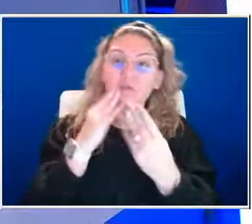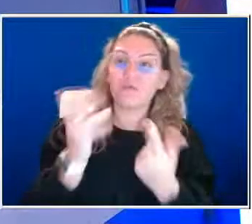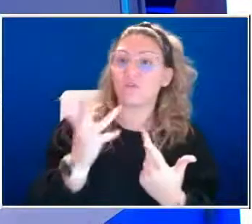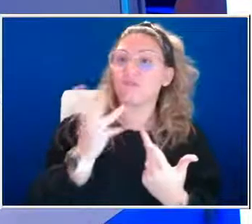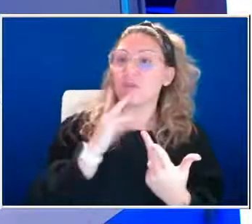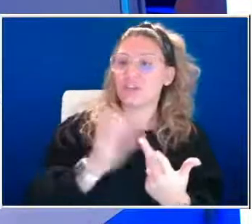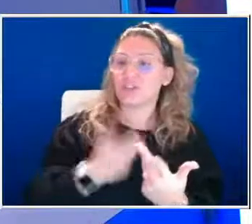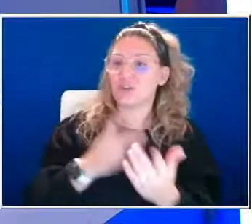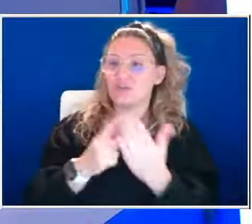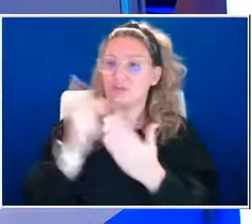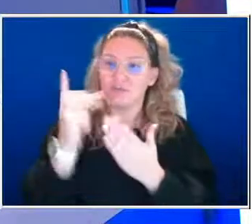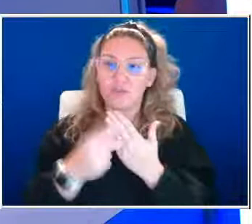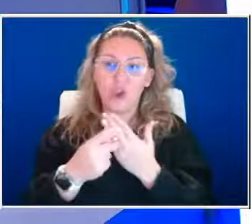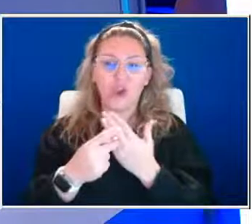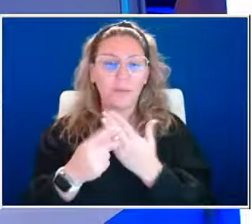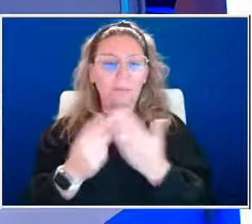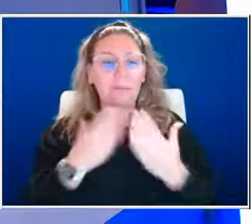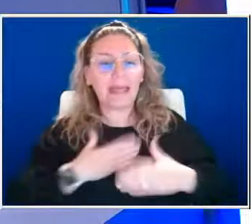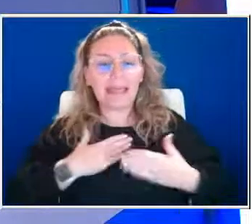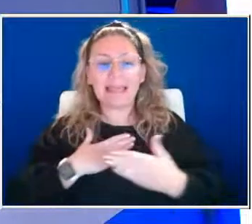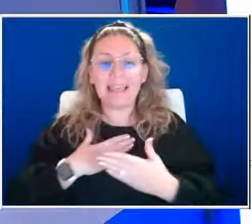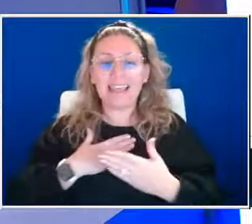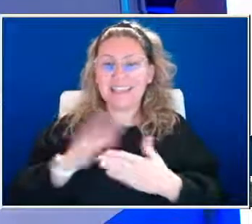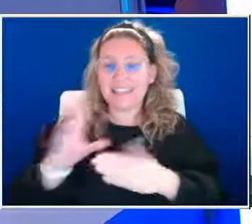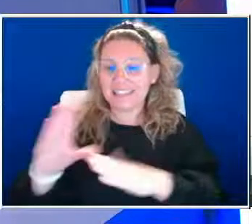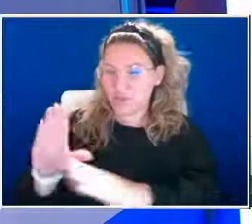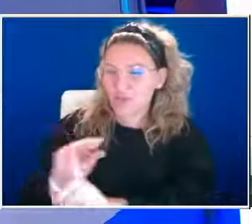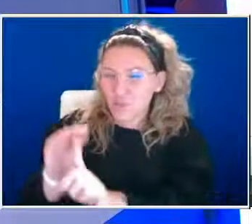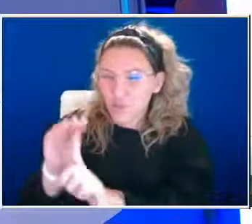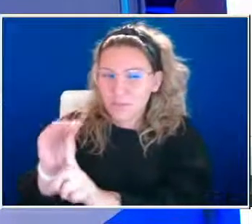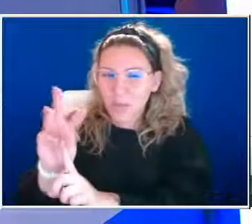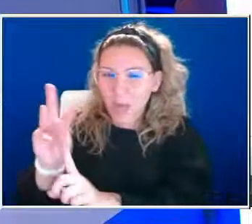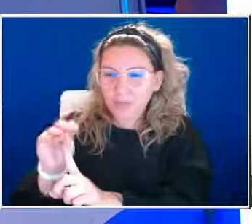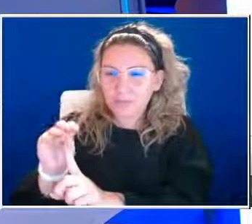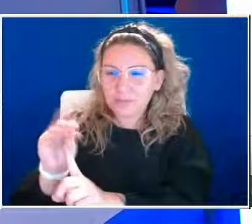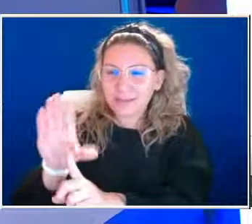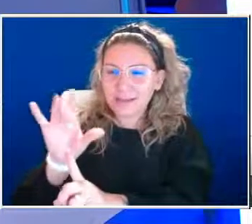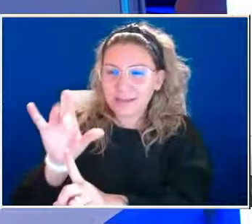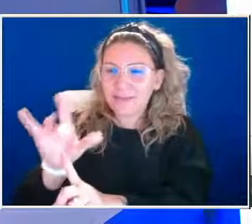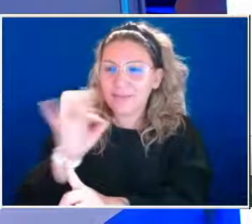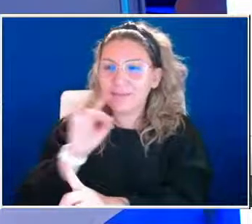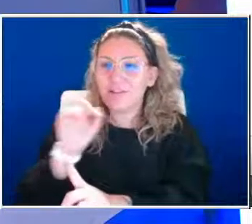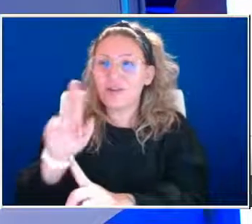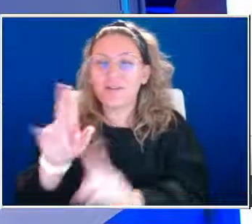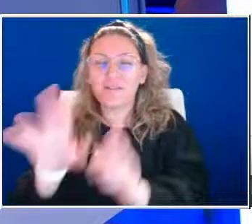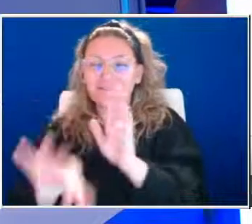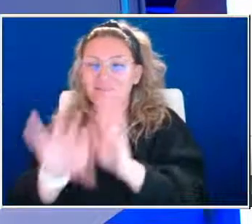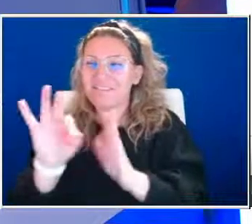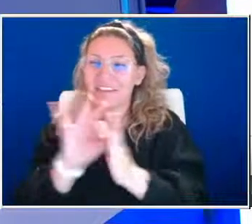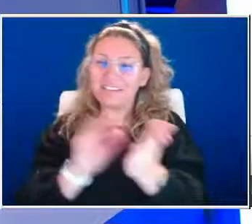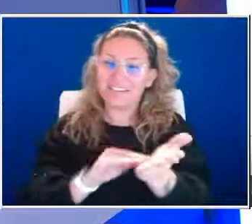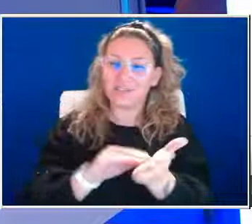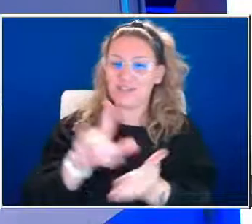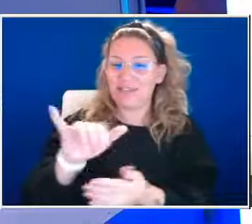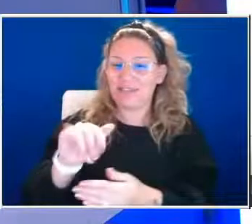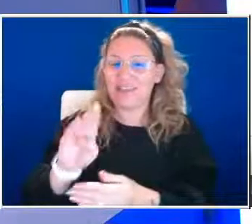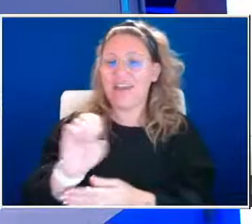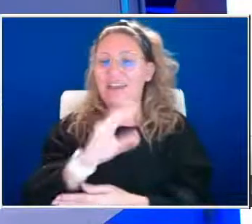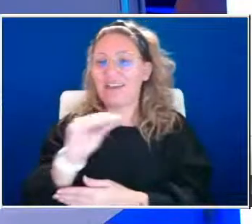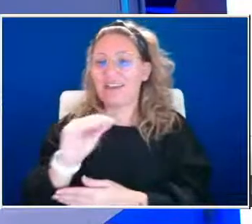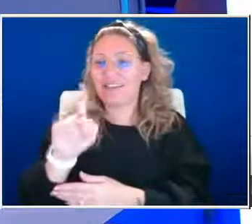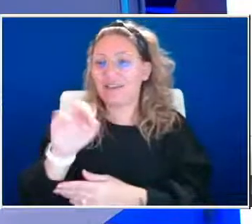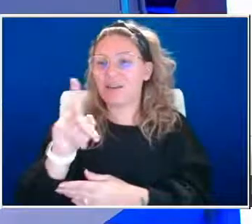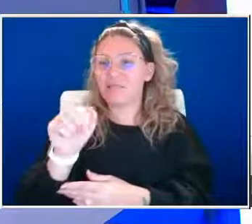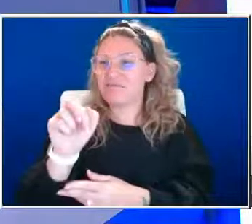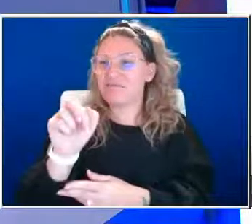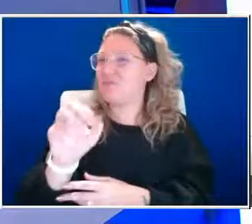program, please hover over that, click on it, find more information, find Dr. Lai, Dr. Kilgore, and we will get your questions answered and get you